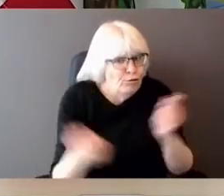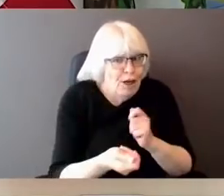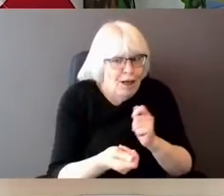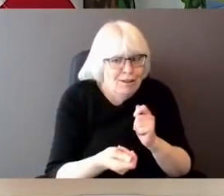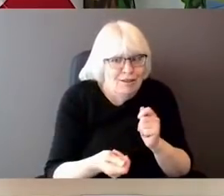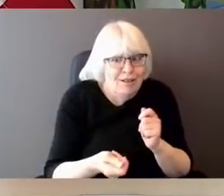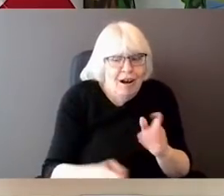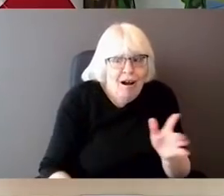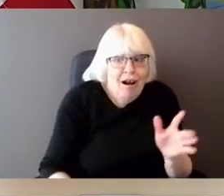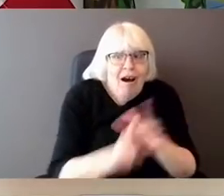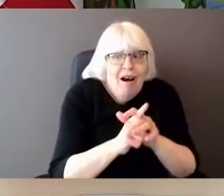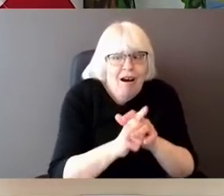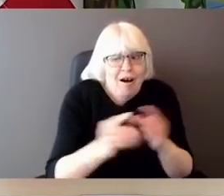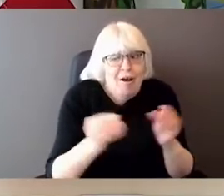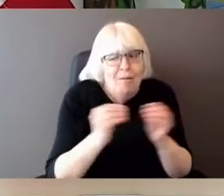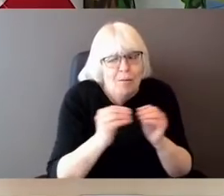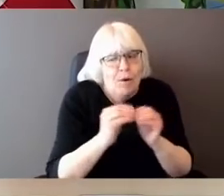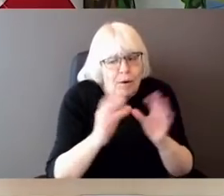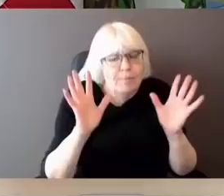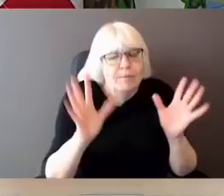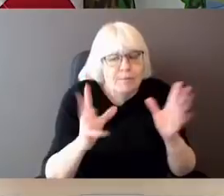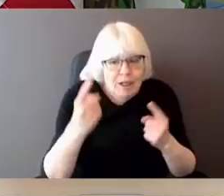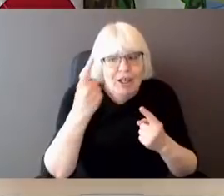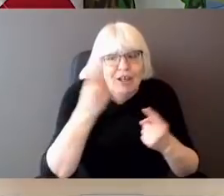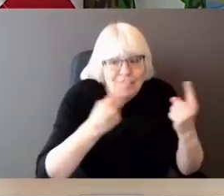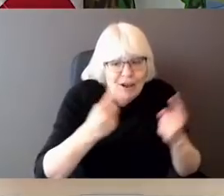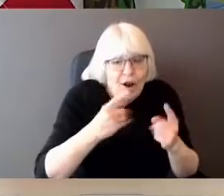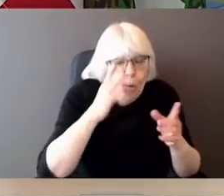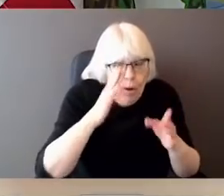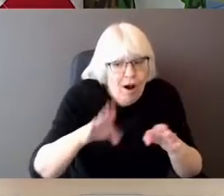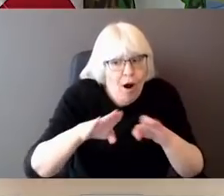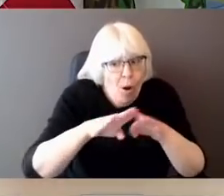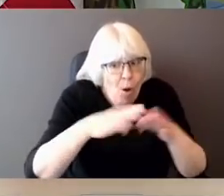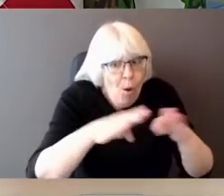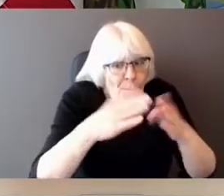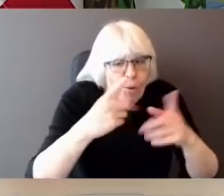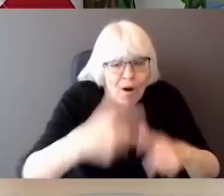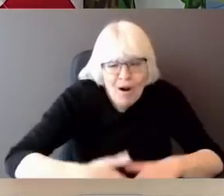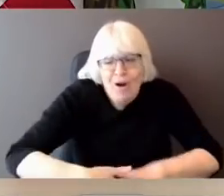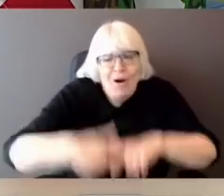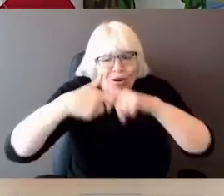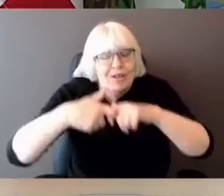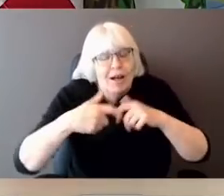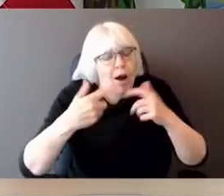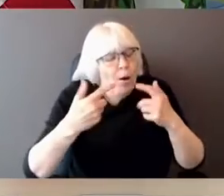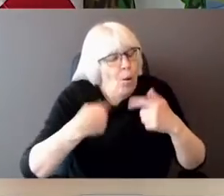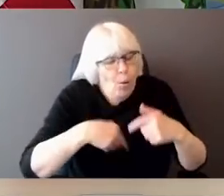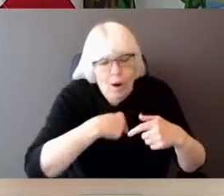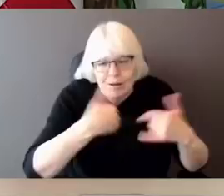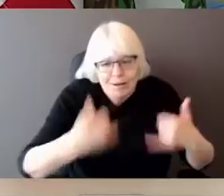those are other additional considerations that we're keeping a very close eye on.